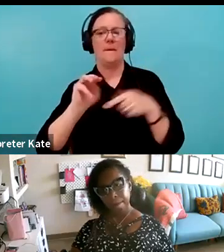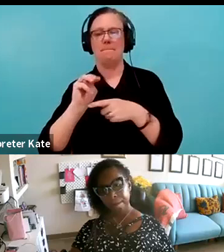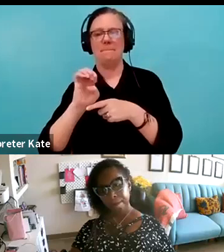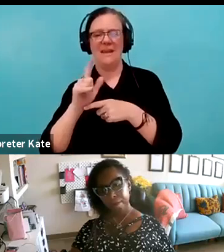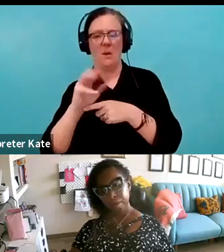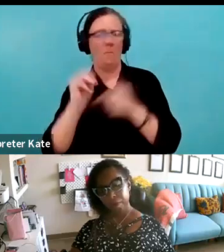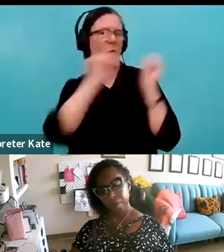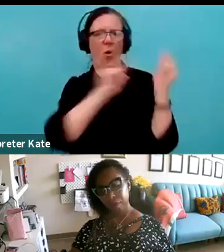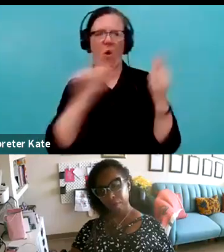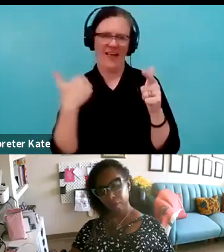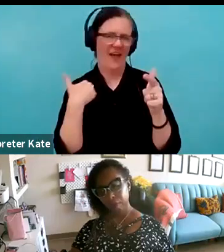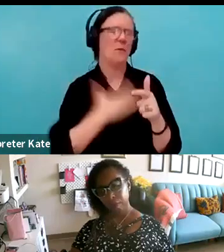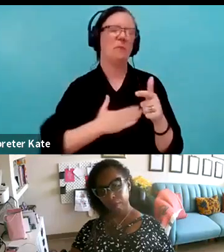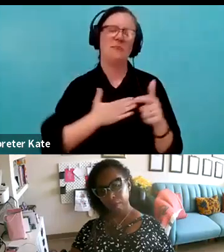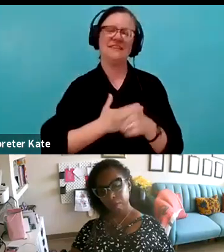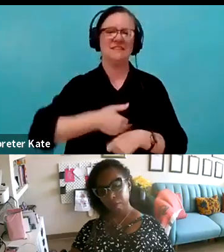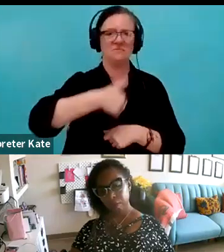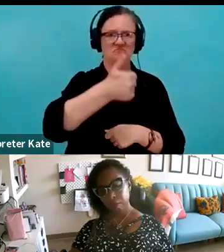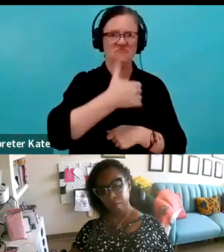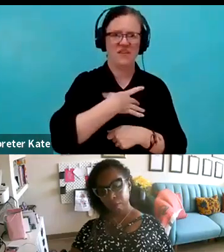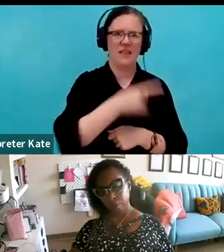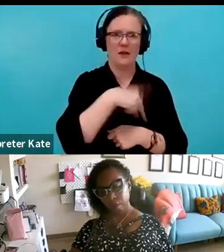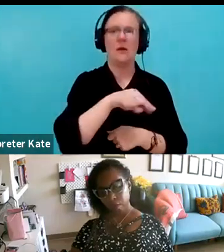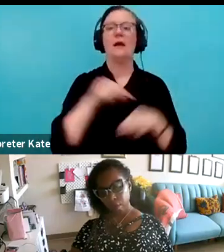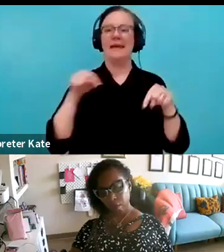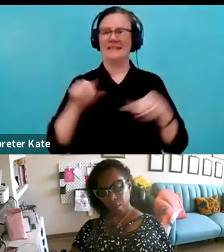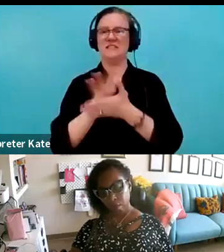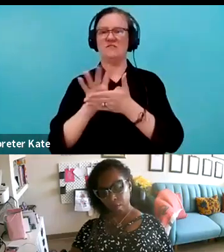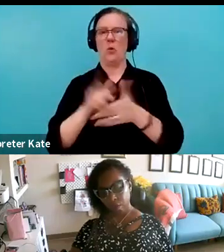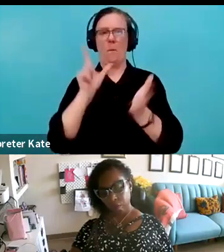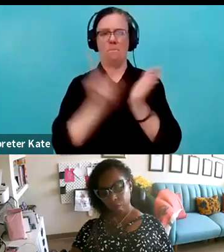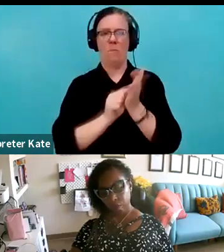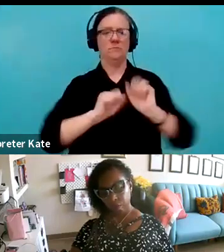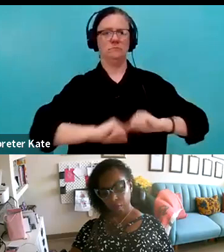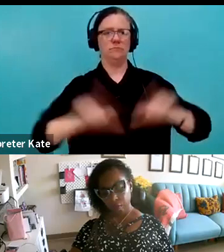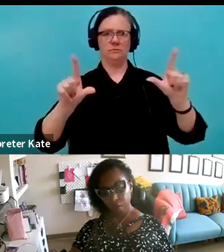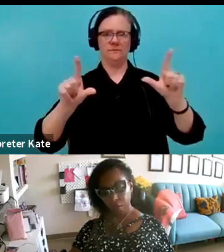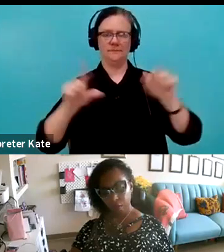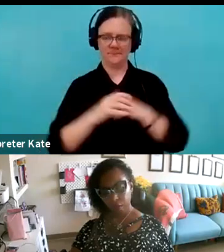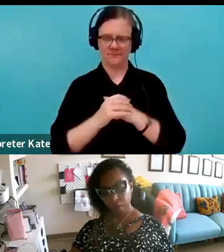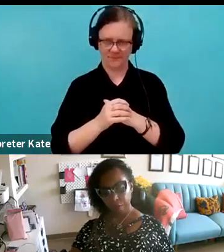those good places where we will be publishing this video and recap of this event